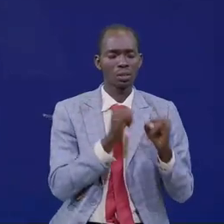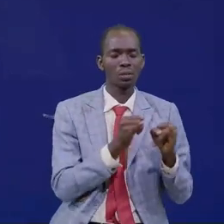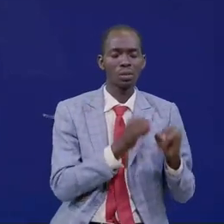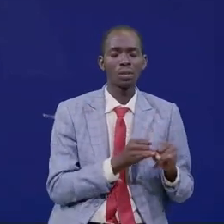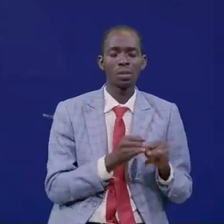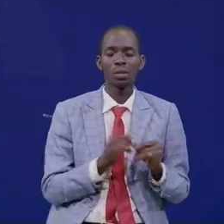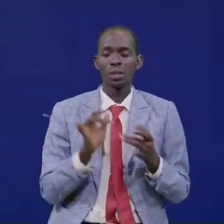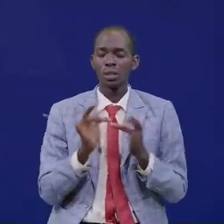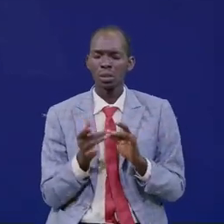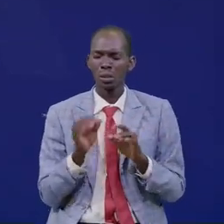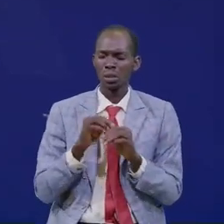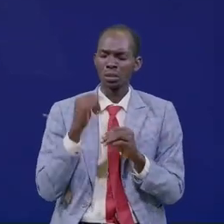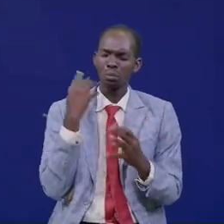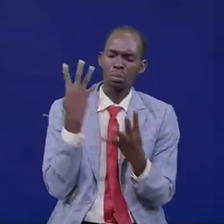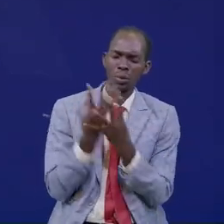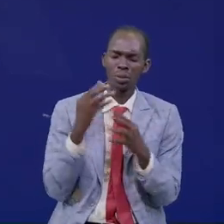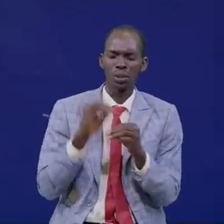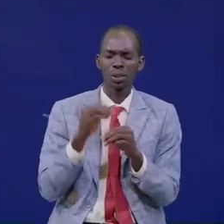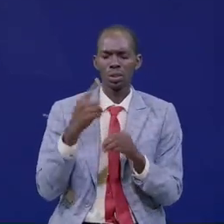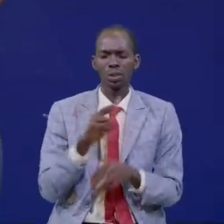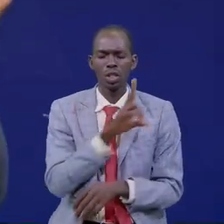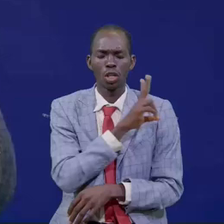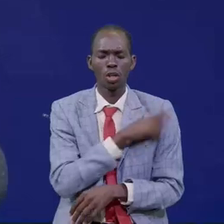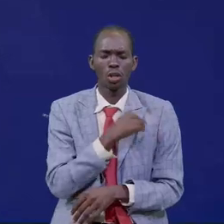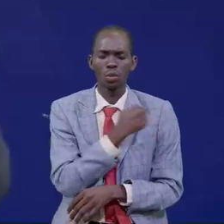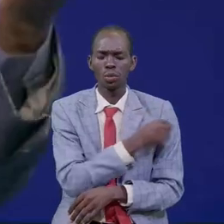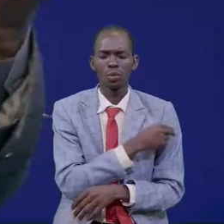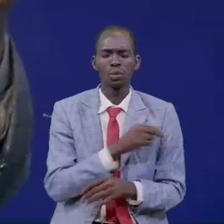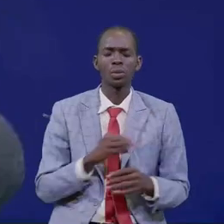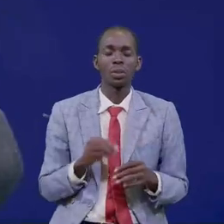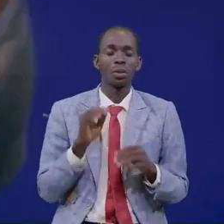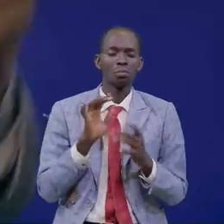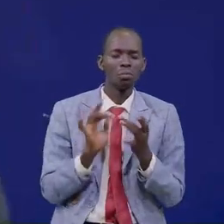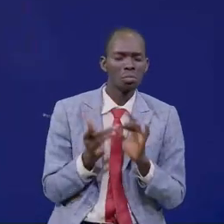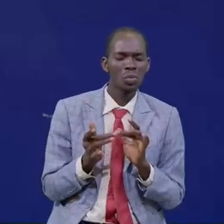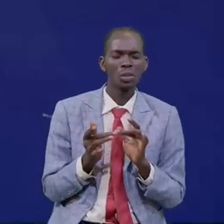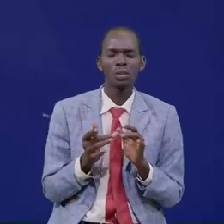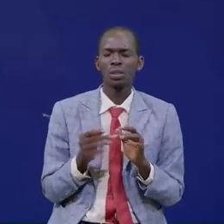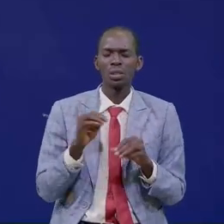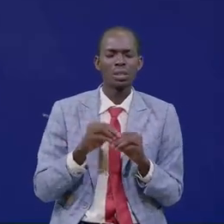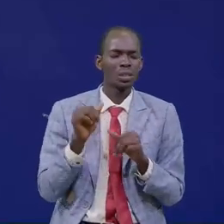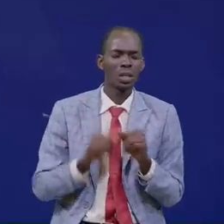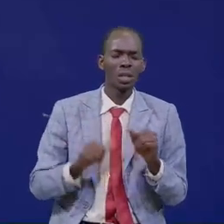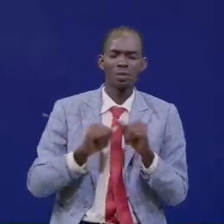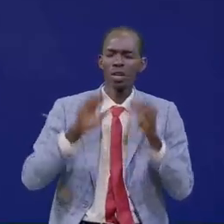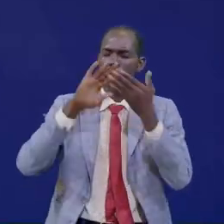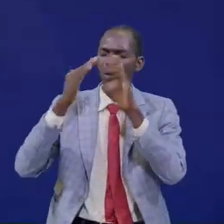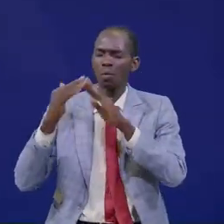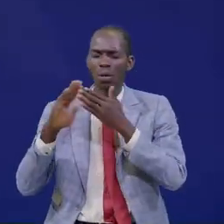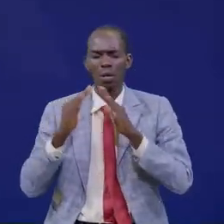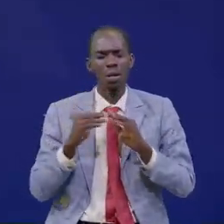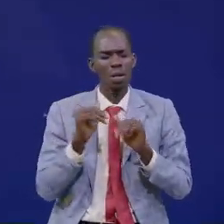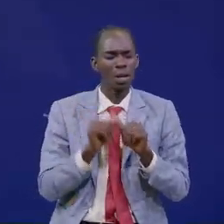the hospital, en ligne, à l'hôpital, online, dans la maison, in every community ligne, and every nation. Dans toute